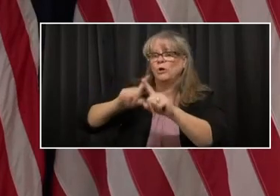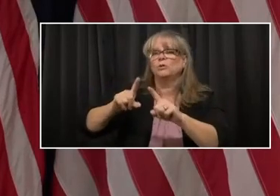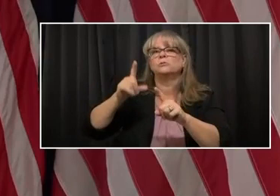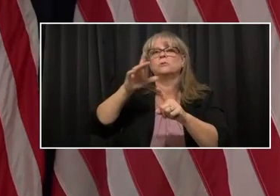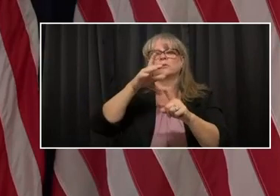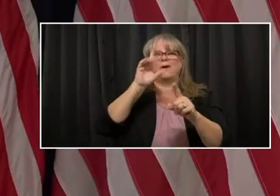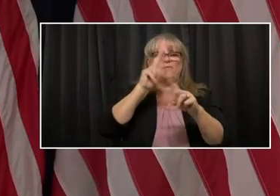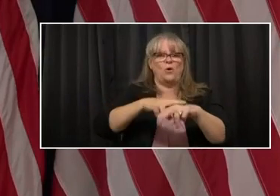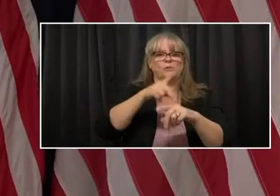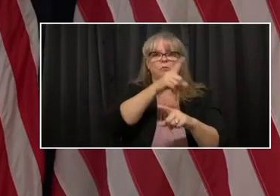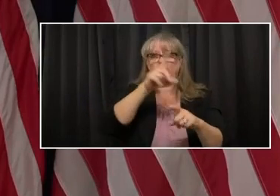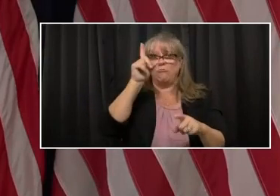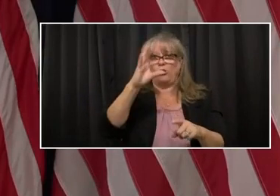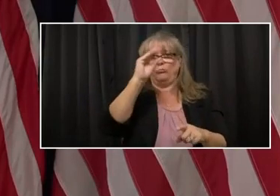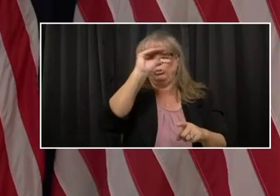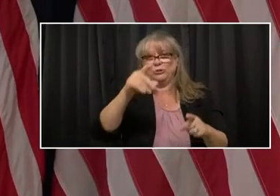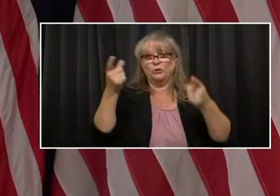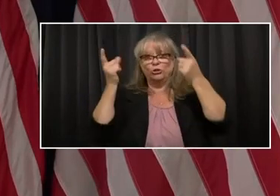my kid to school no matter what.